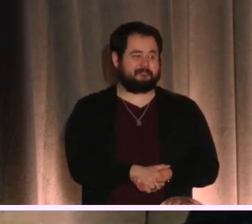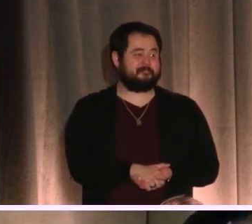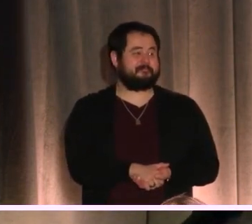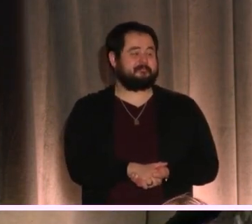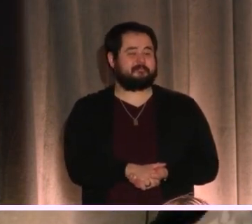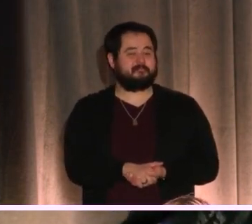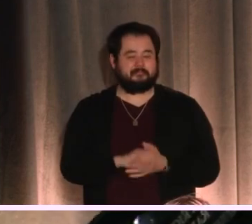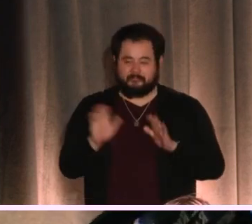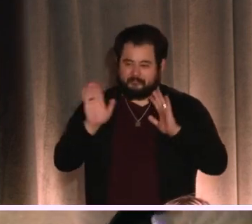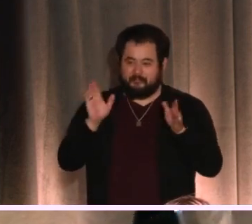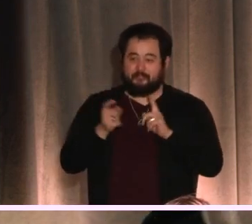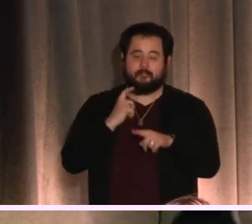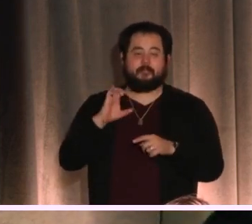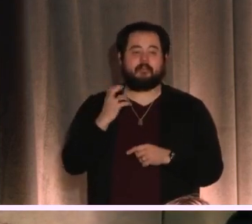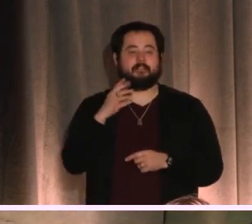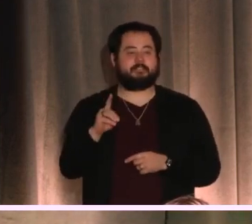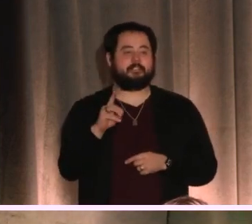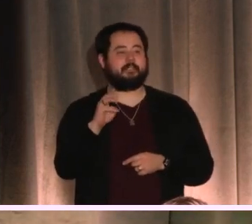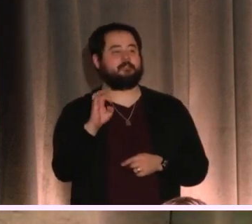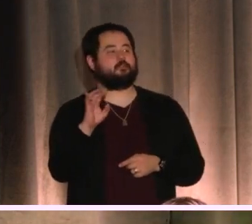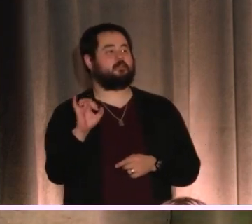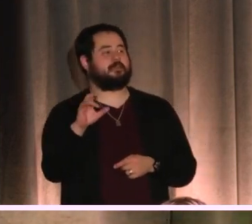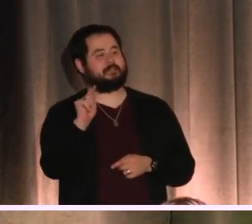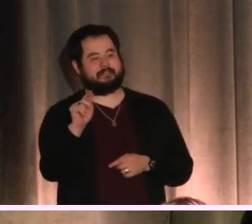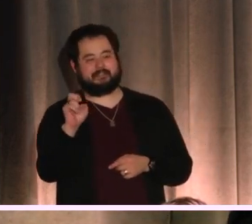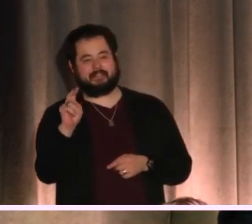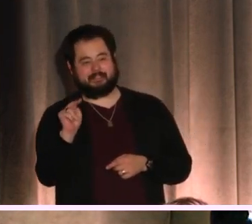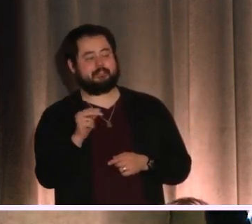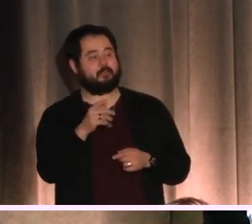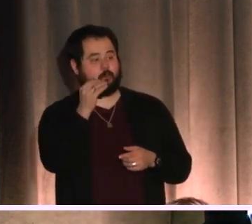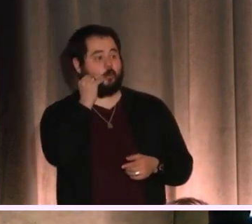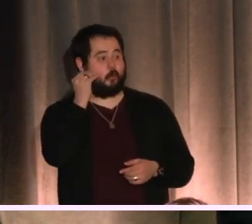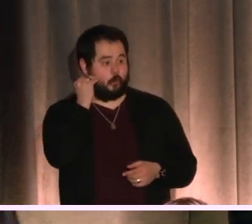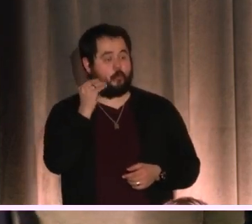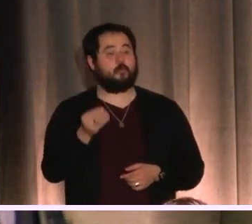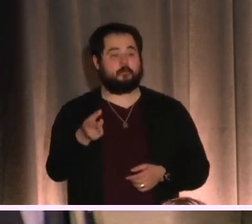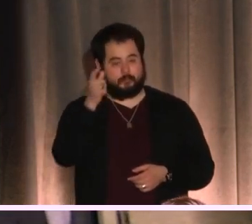Greetings from Chattanooga, Tennessee, home of the moon pie.